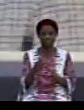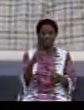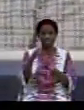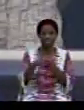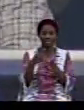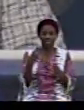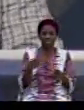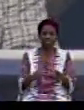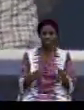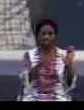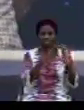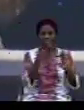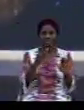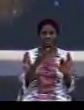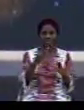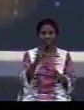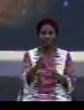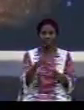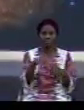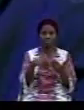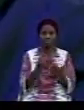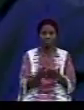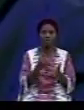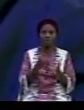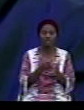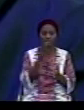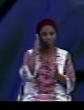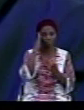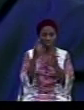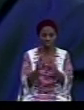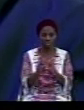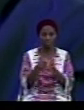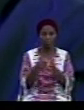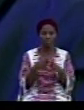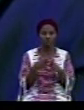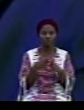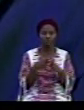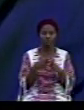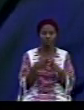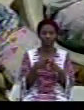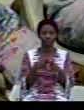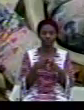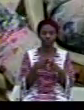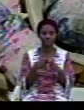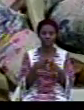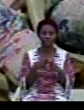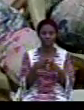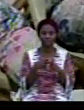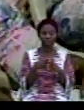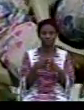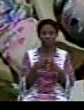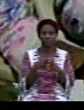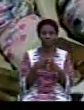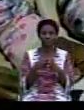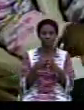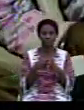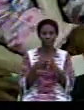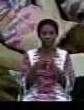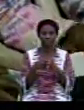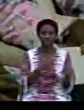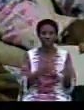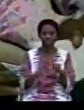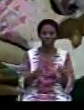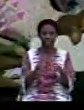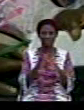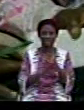you all. It will happen. Look at Acts chapter 4 verse 12.